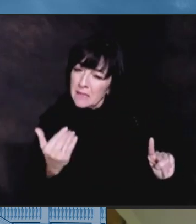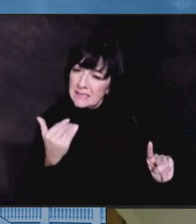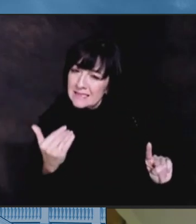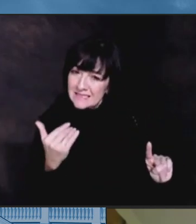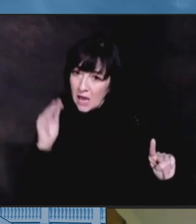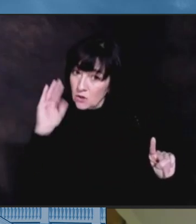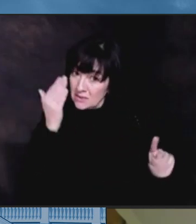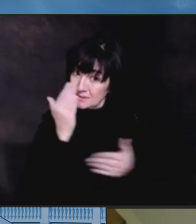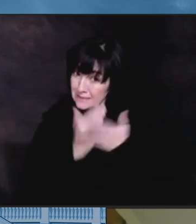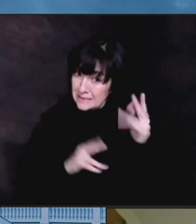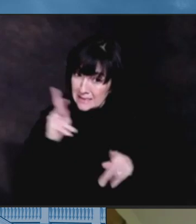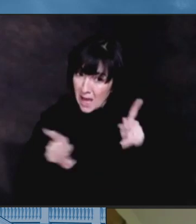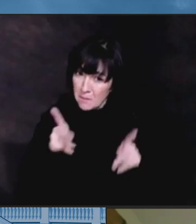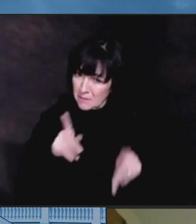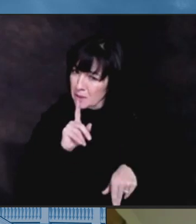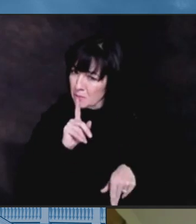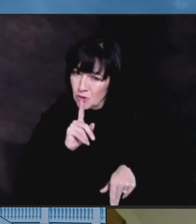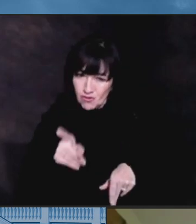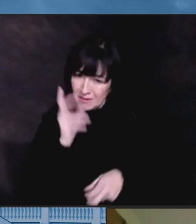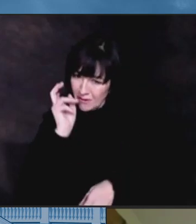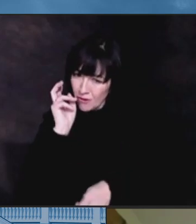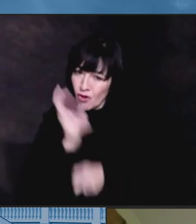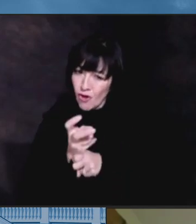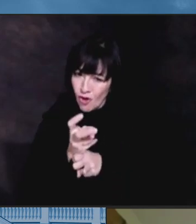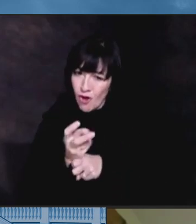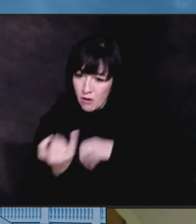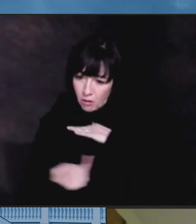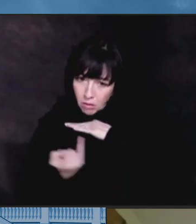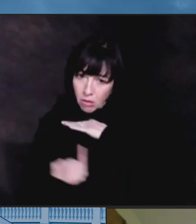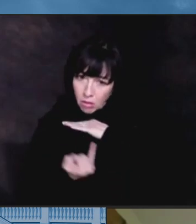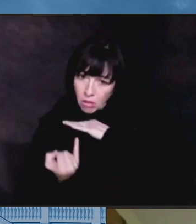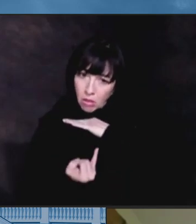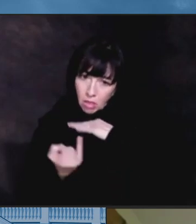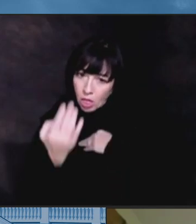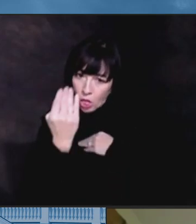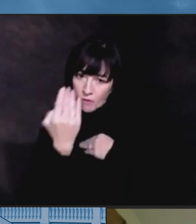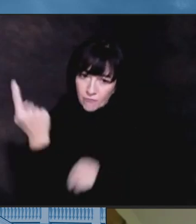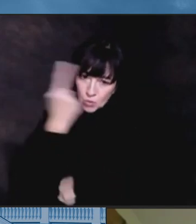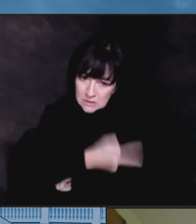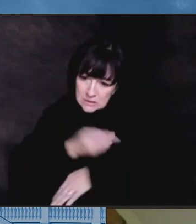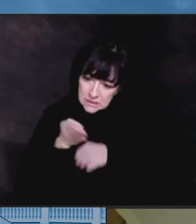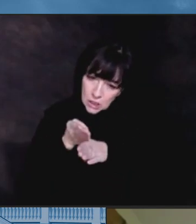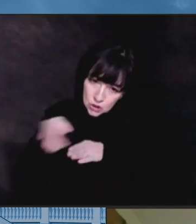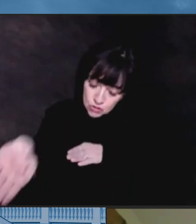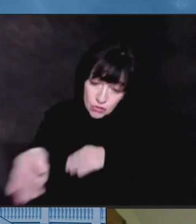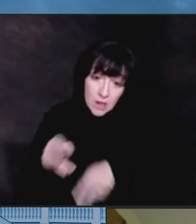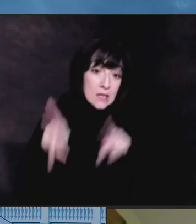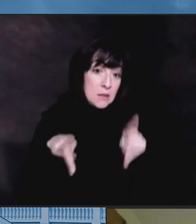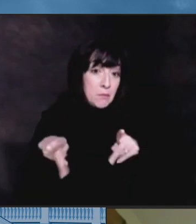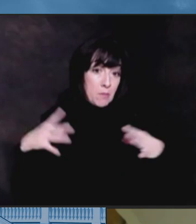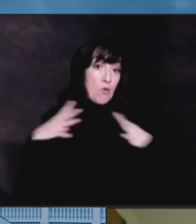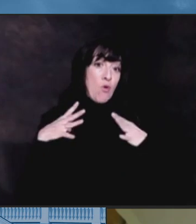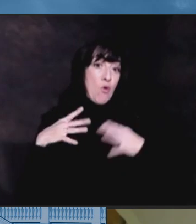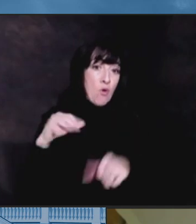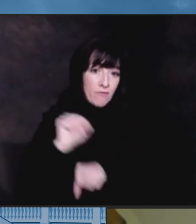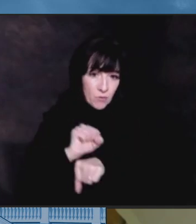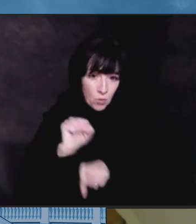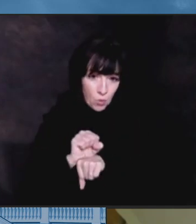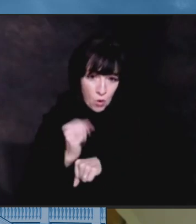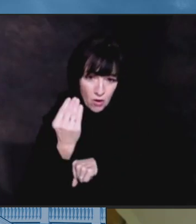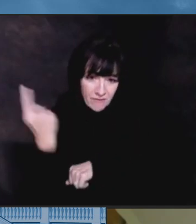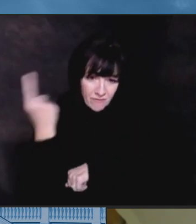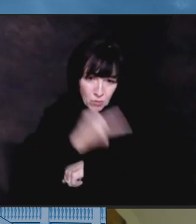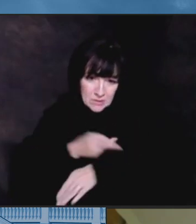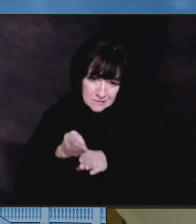on individuals and society, keeping people out of work for a 14-day period. And it also doesn't